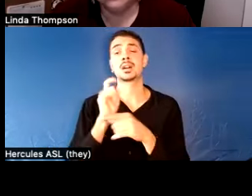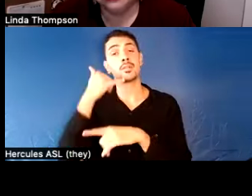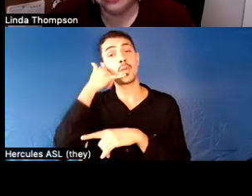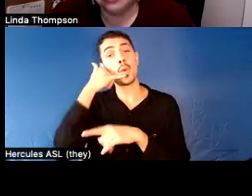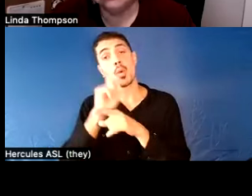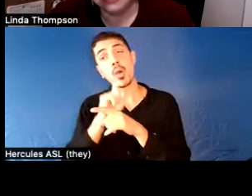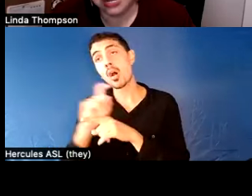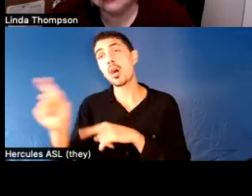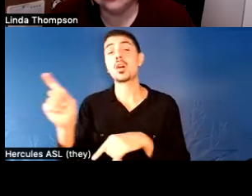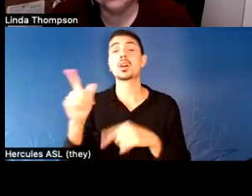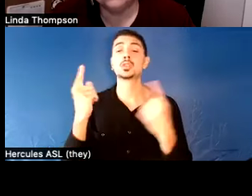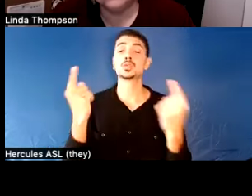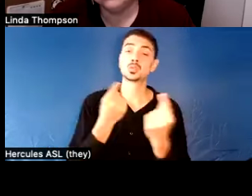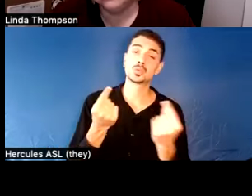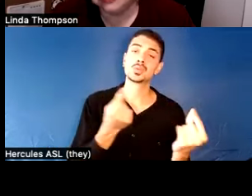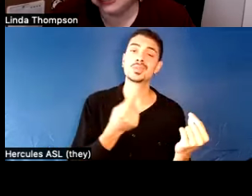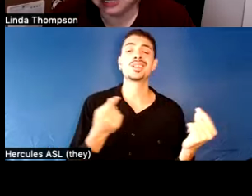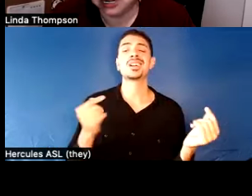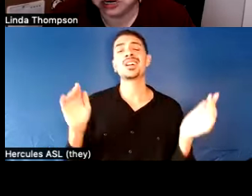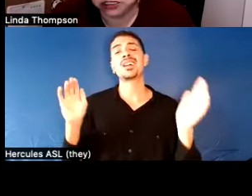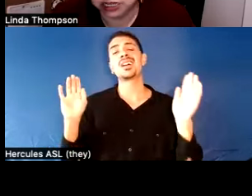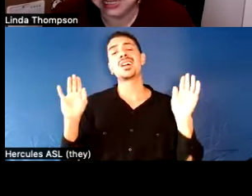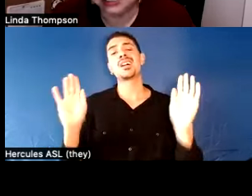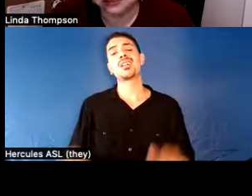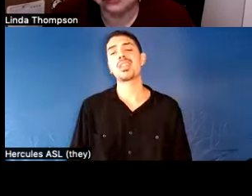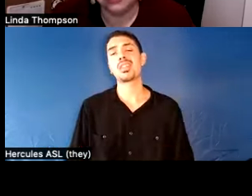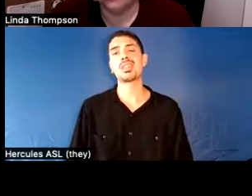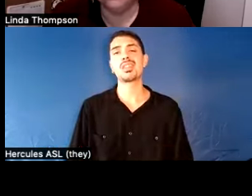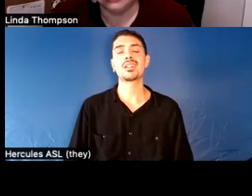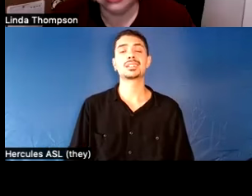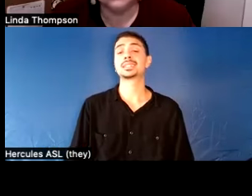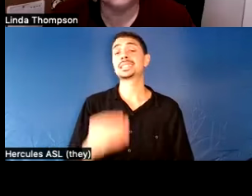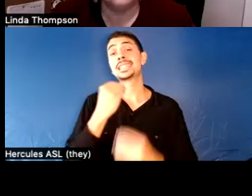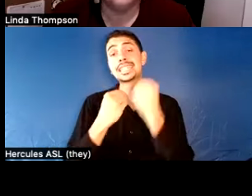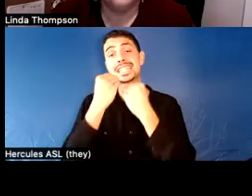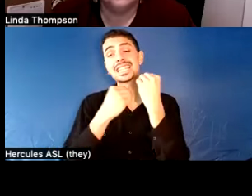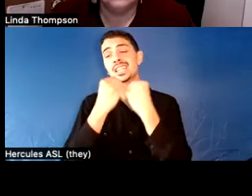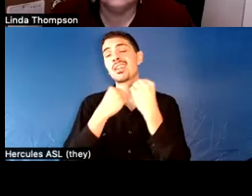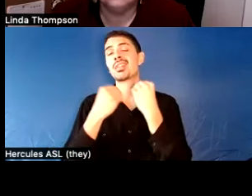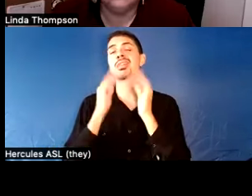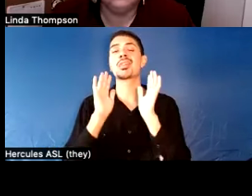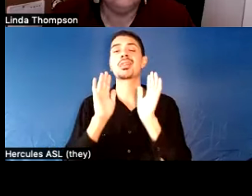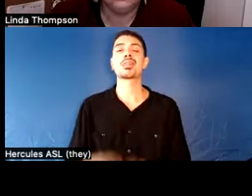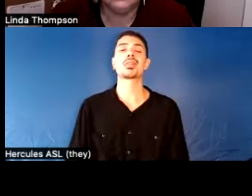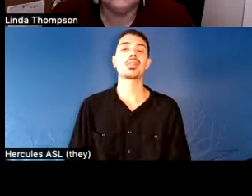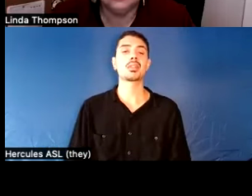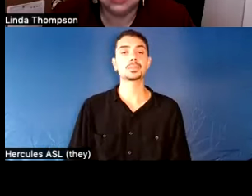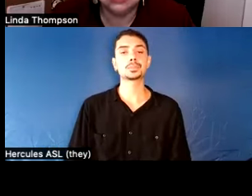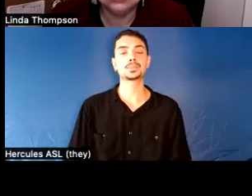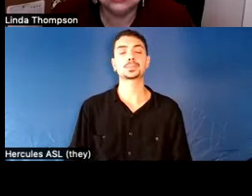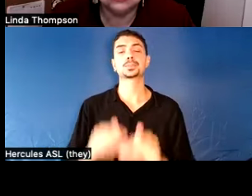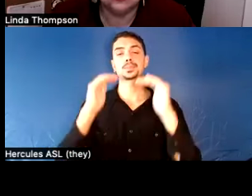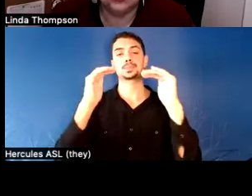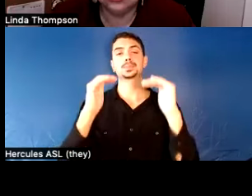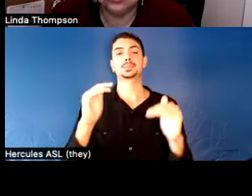do even tasks, or sometimes to eat. They won't even eat. Also, there can be feelings of